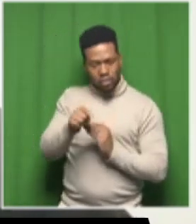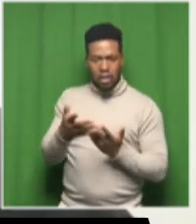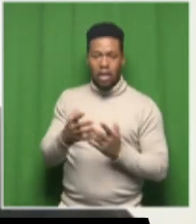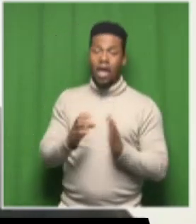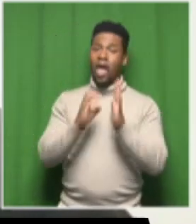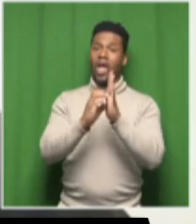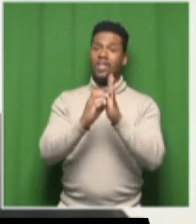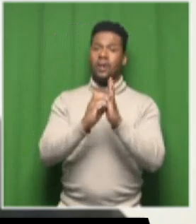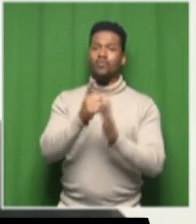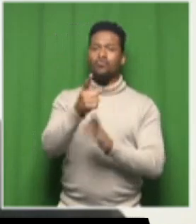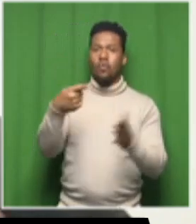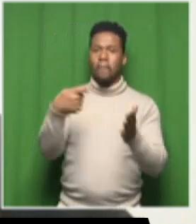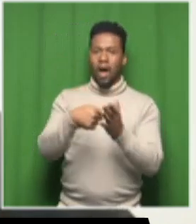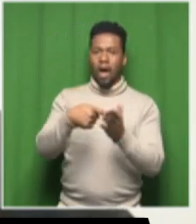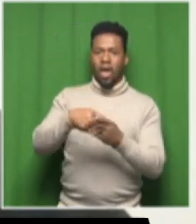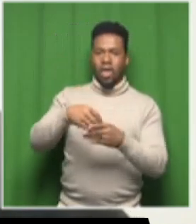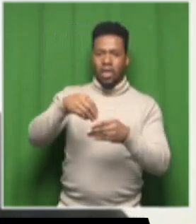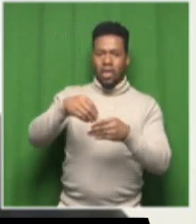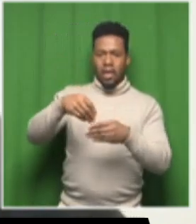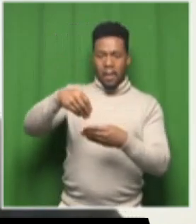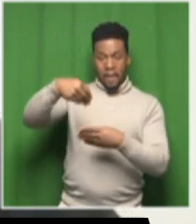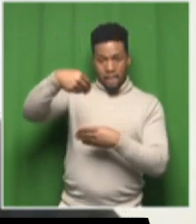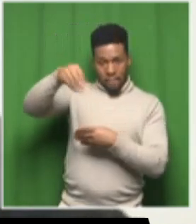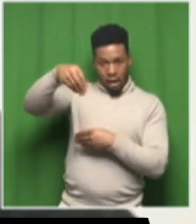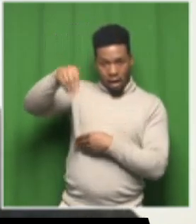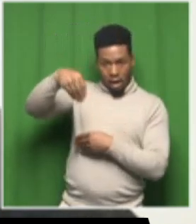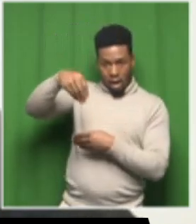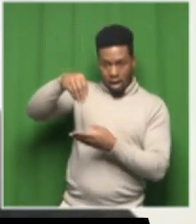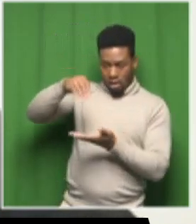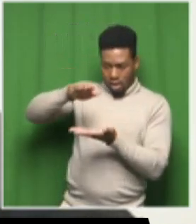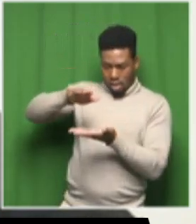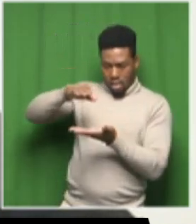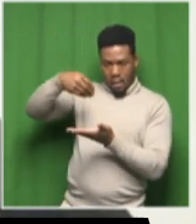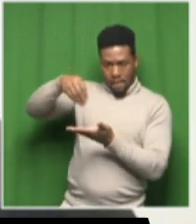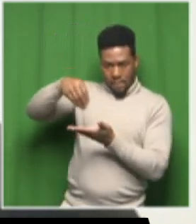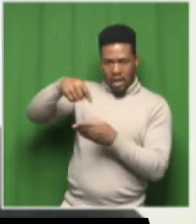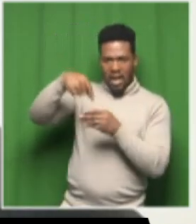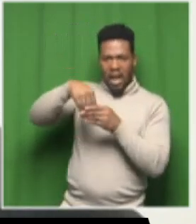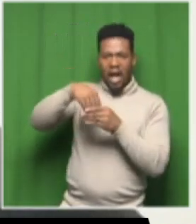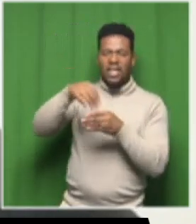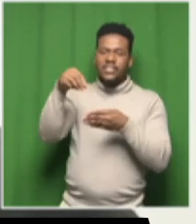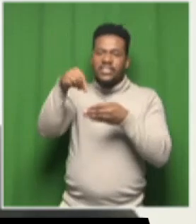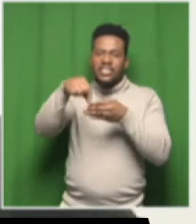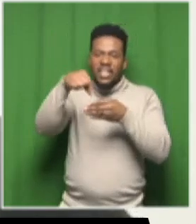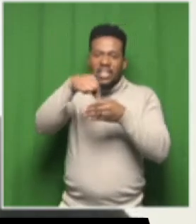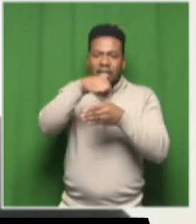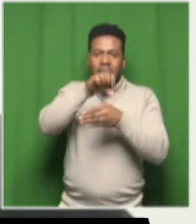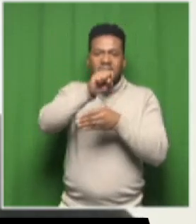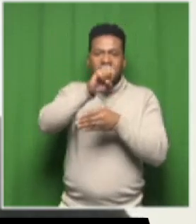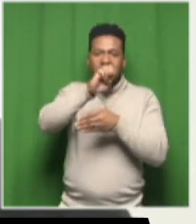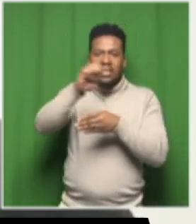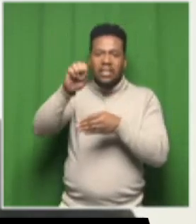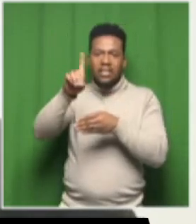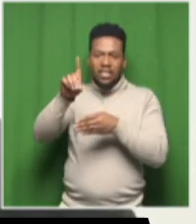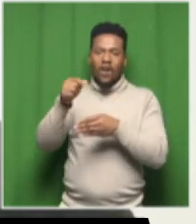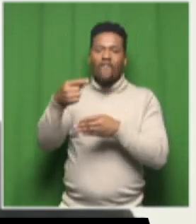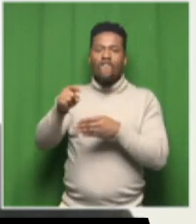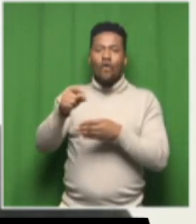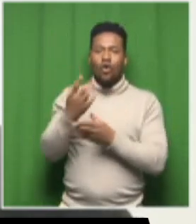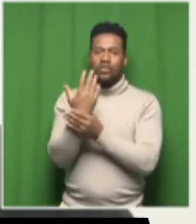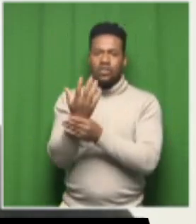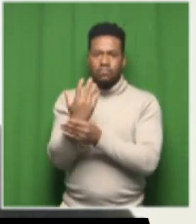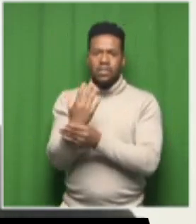a sachet of a seed spinach, it's 60 rands each. And then you make your own